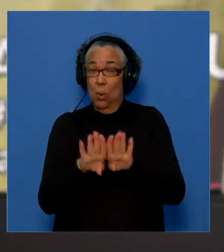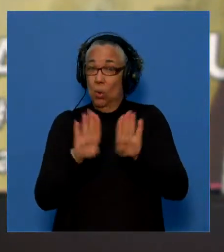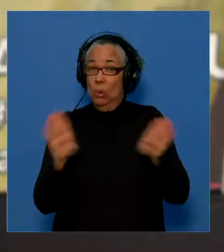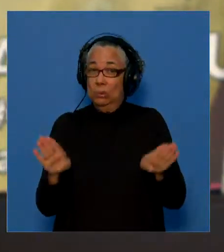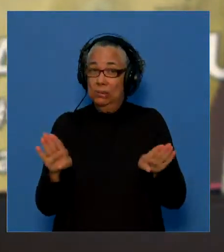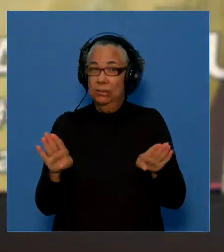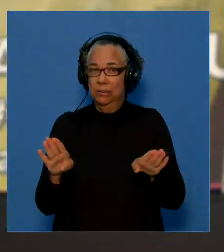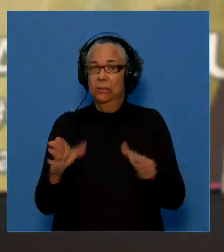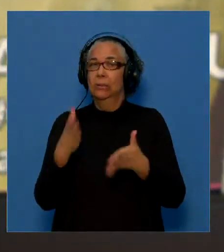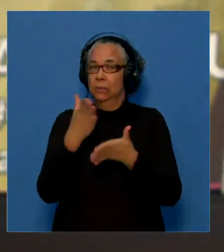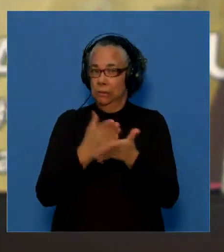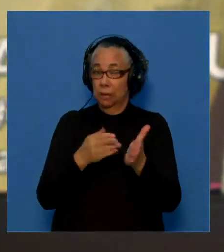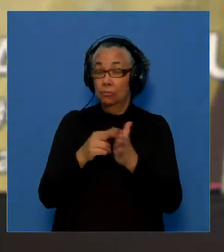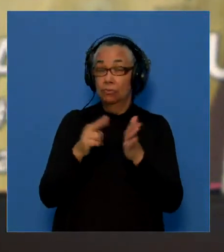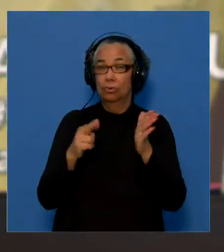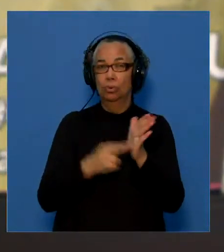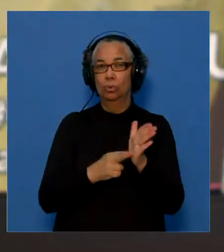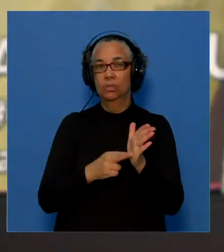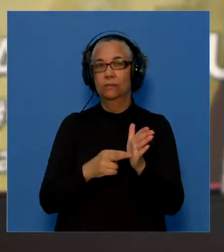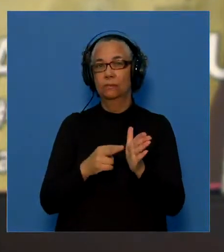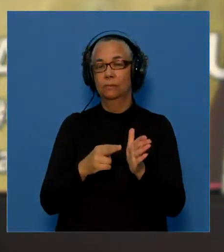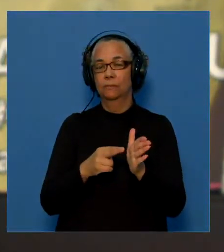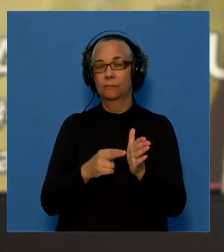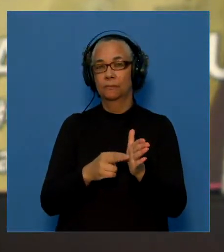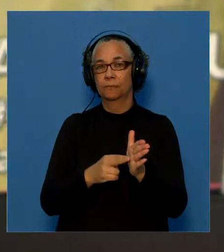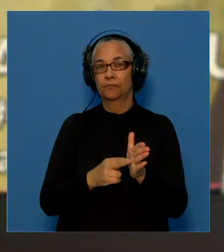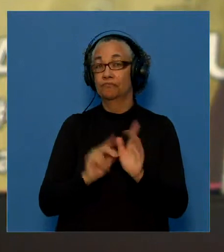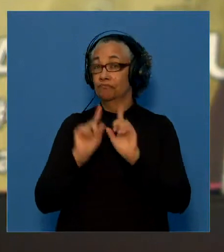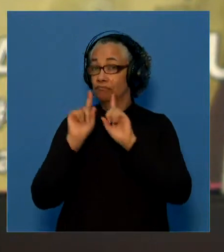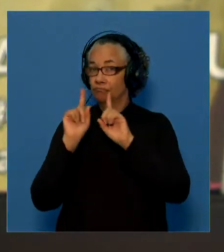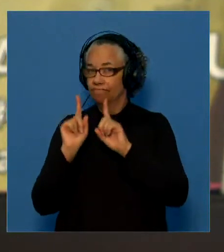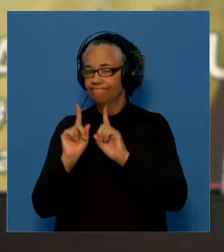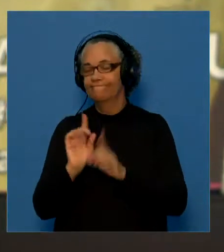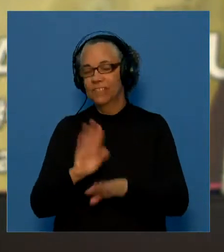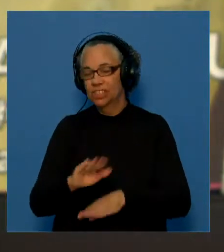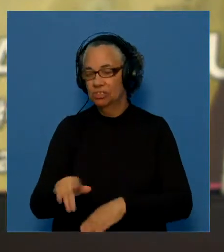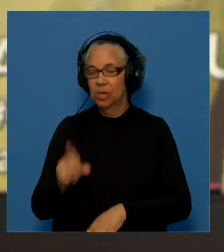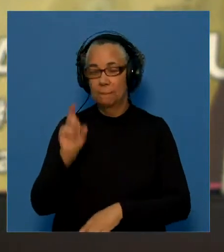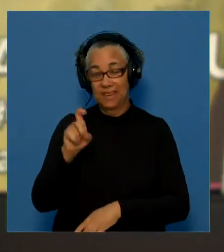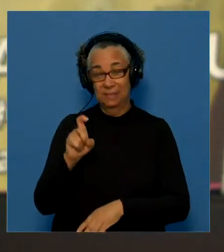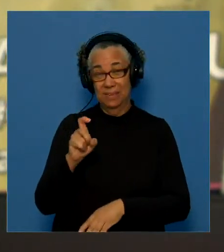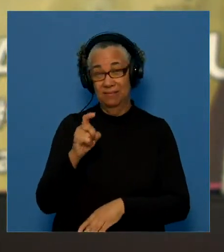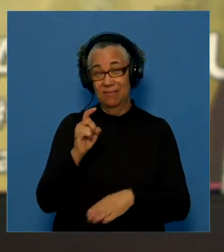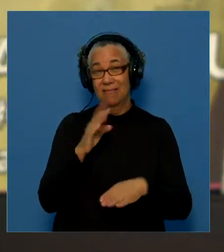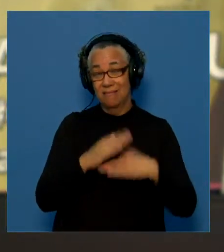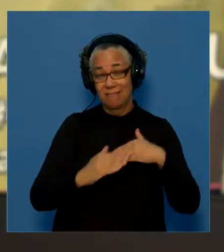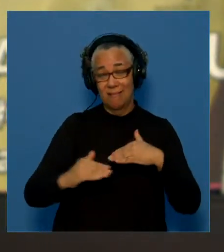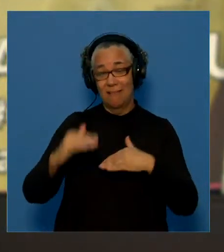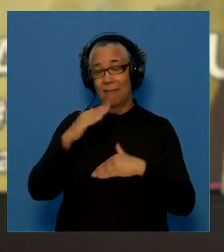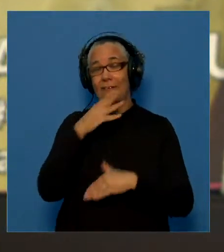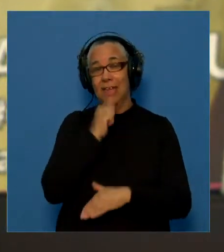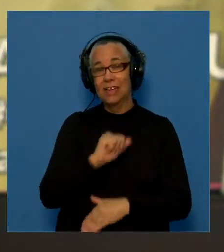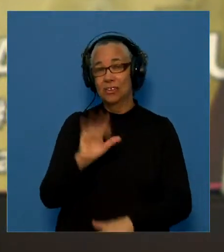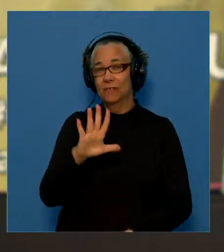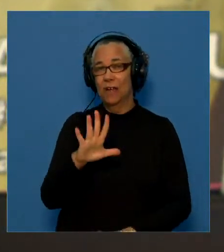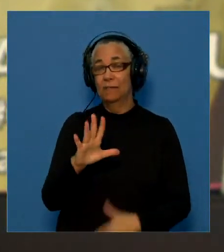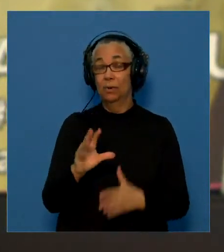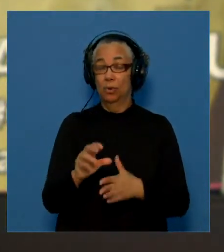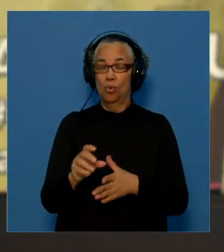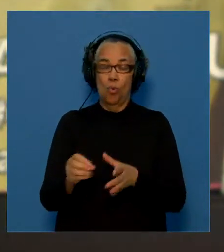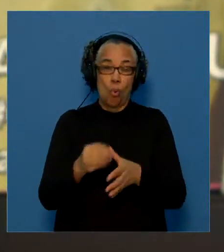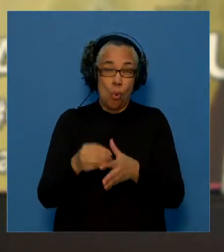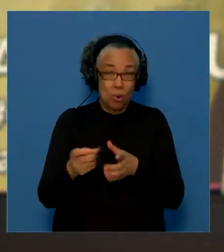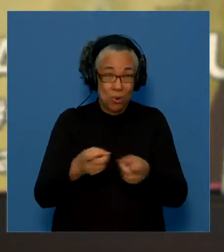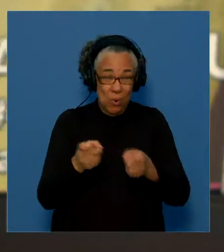a few stipulations for operating. Attending children must be 5 years or older, otherwise organizers will technically be